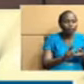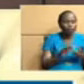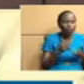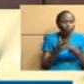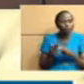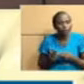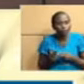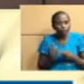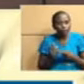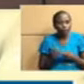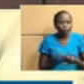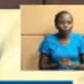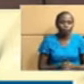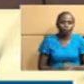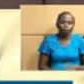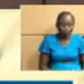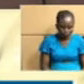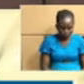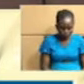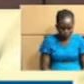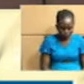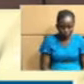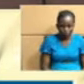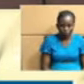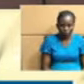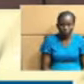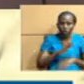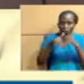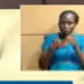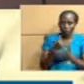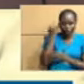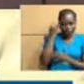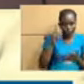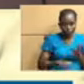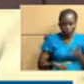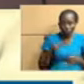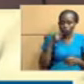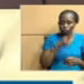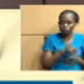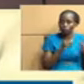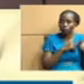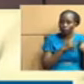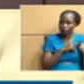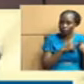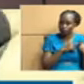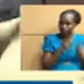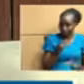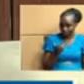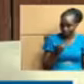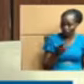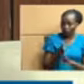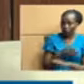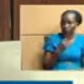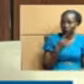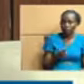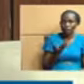of those loans. Charles, yes. The whole idea is on social accountability, because like she said, that